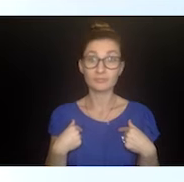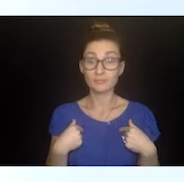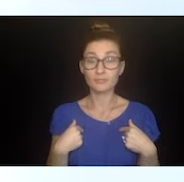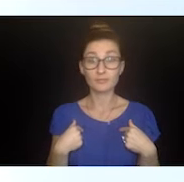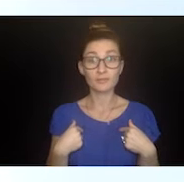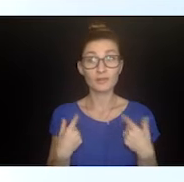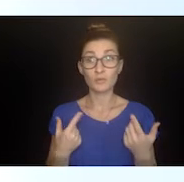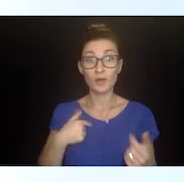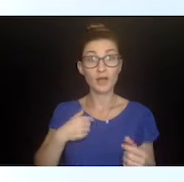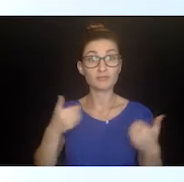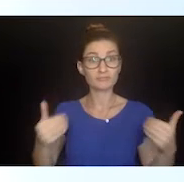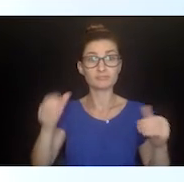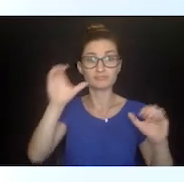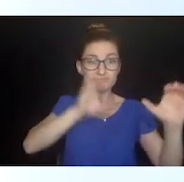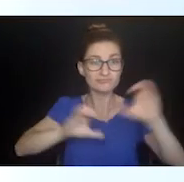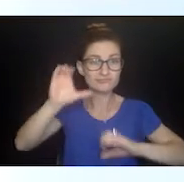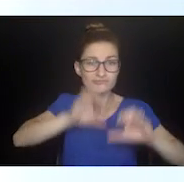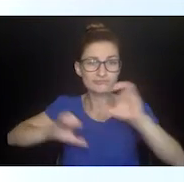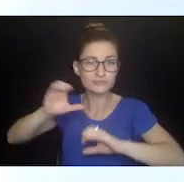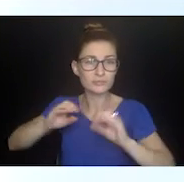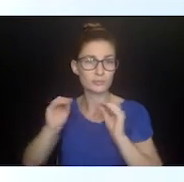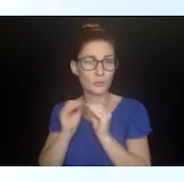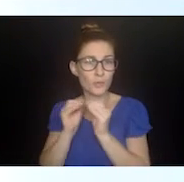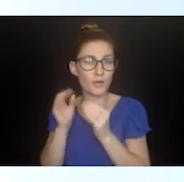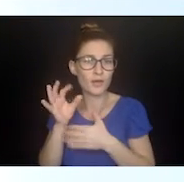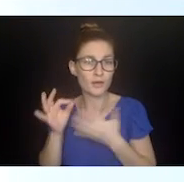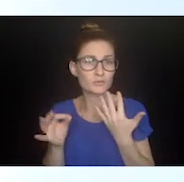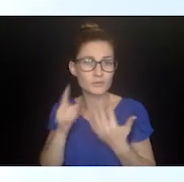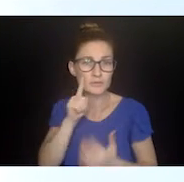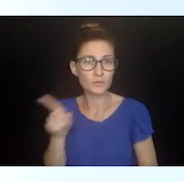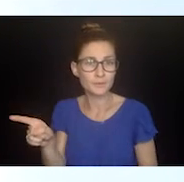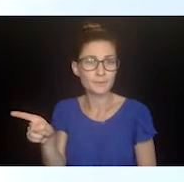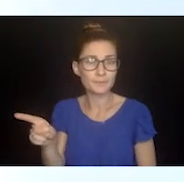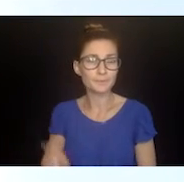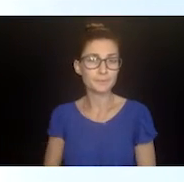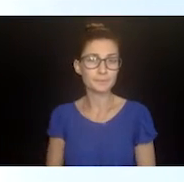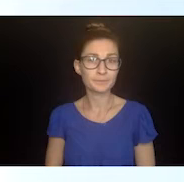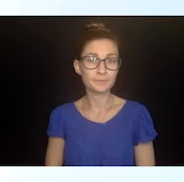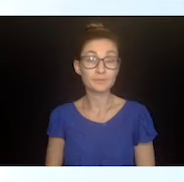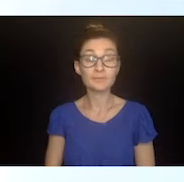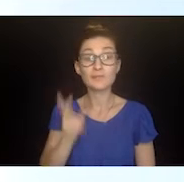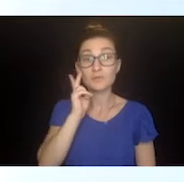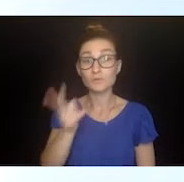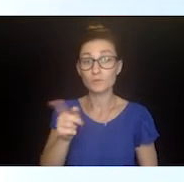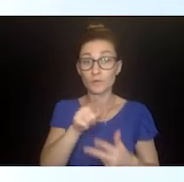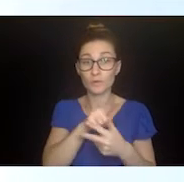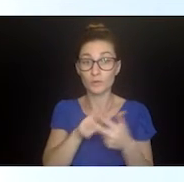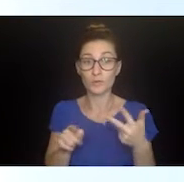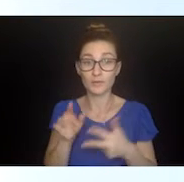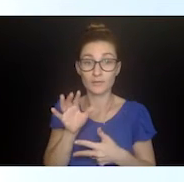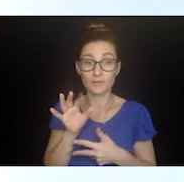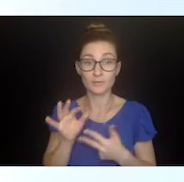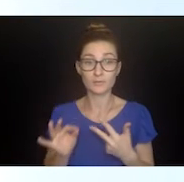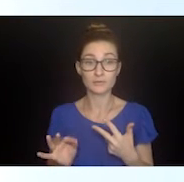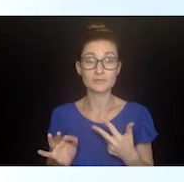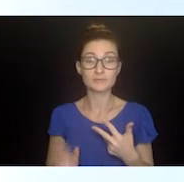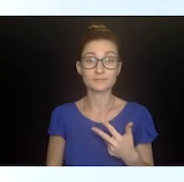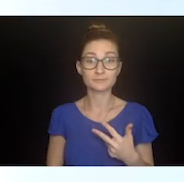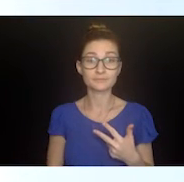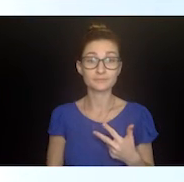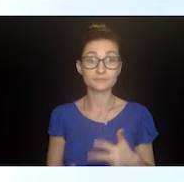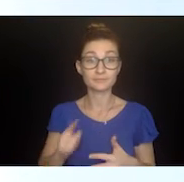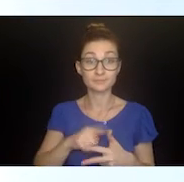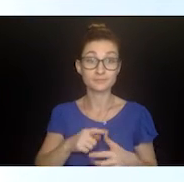sought for options for him. And I could see that there were three options. There